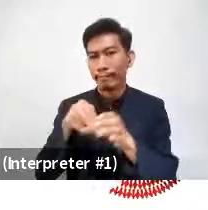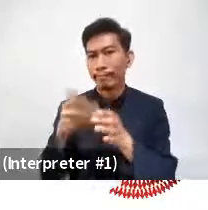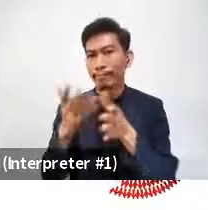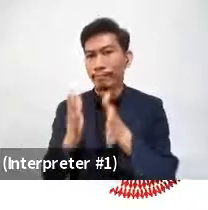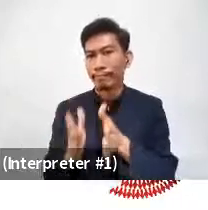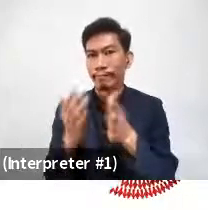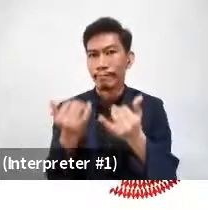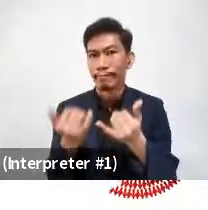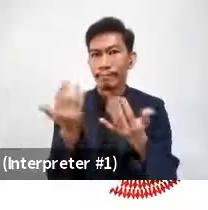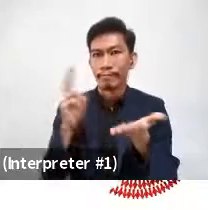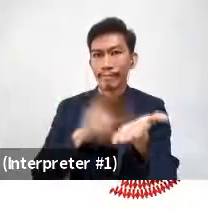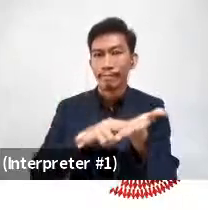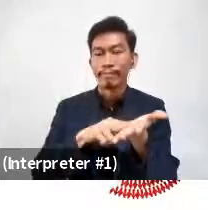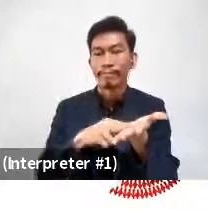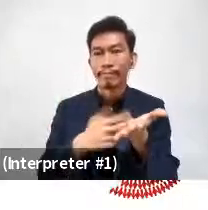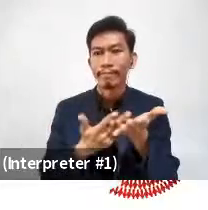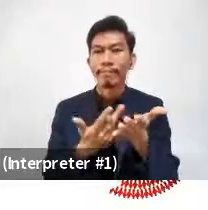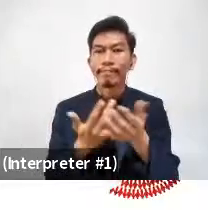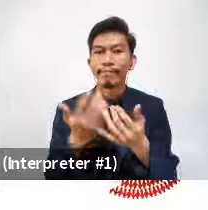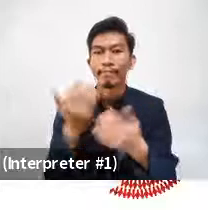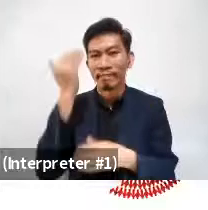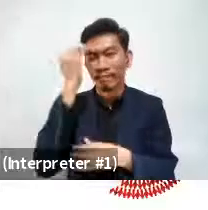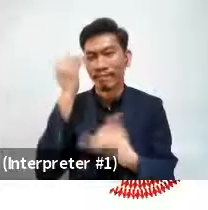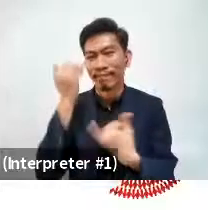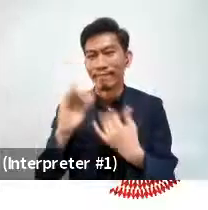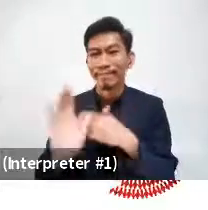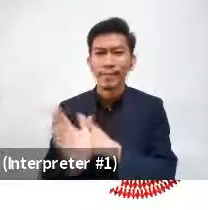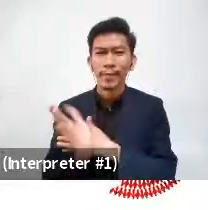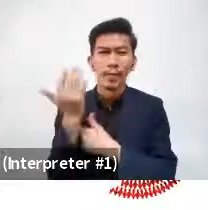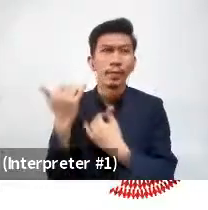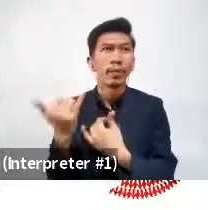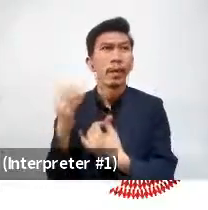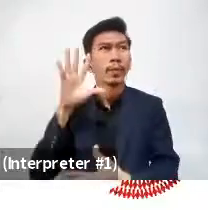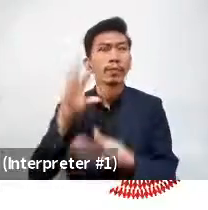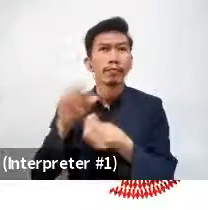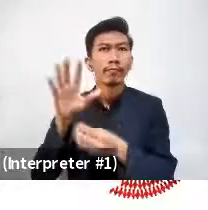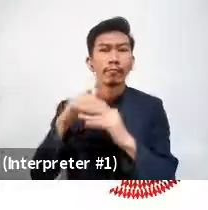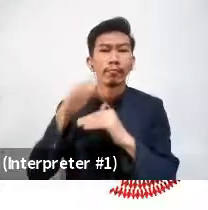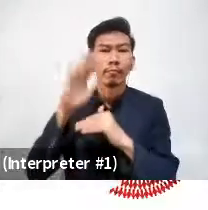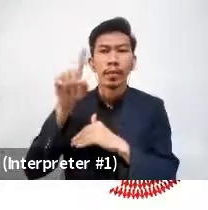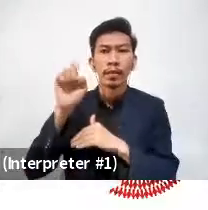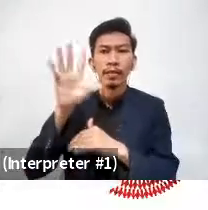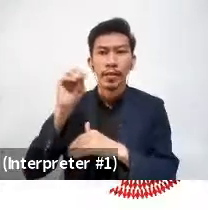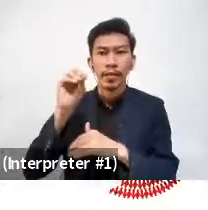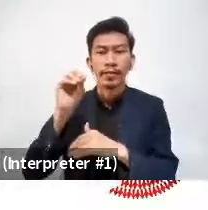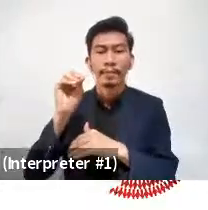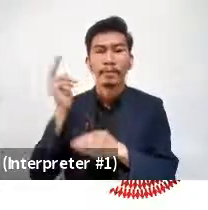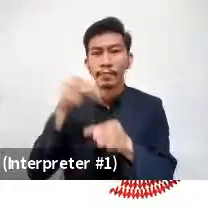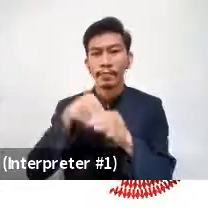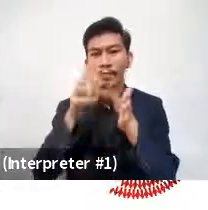have registered. I know this morning we had over 150 participants for